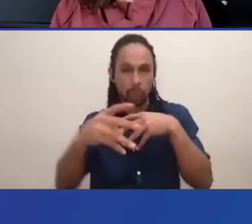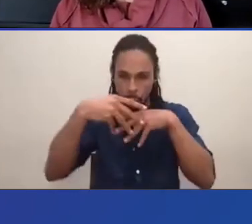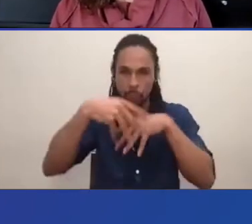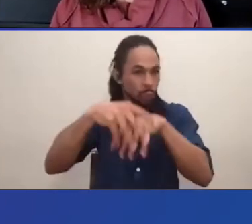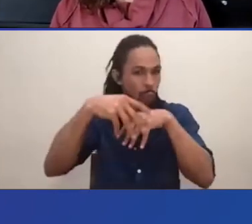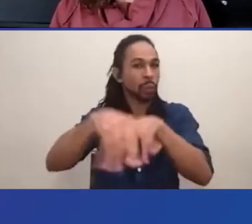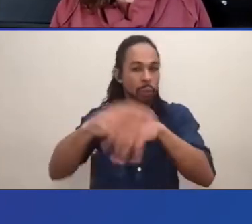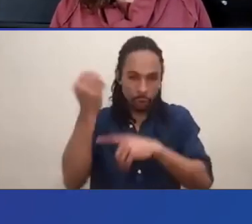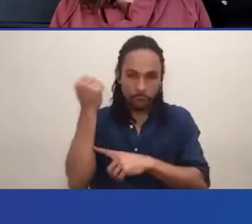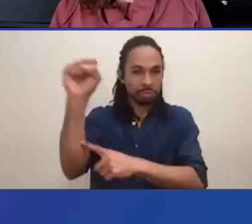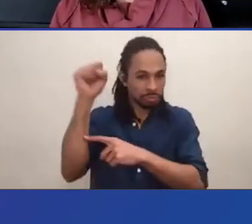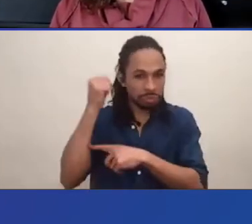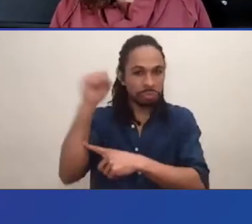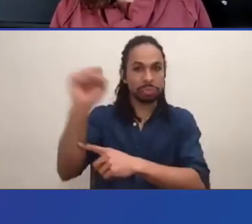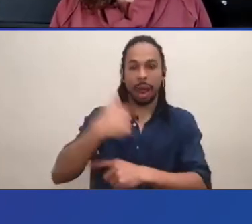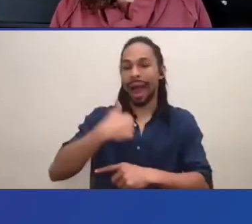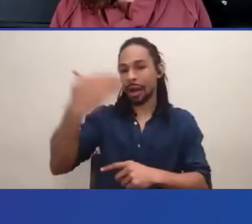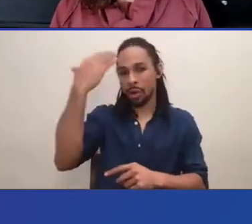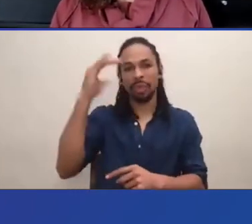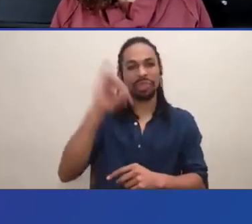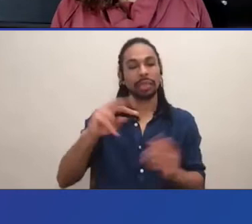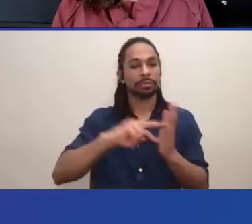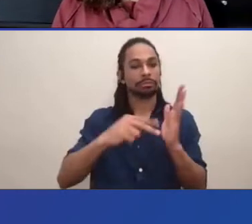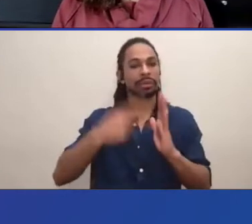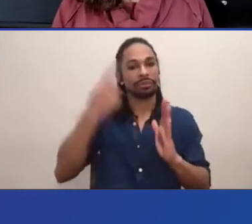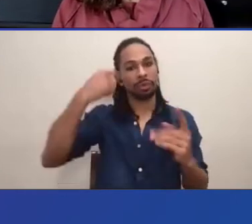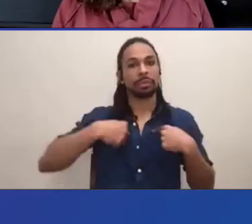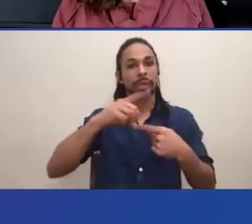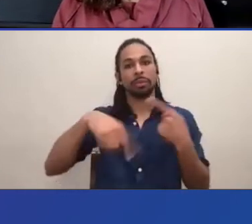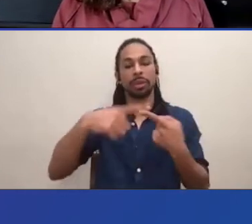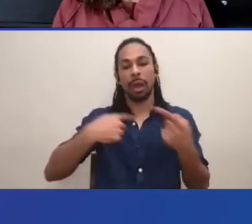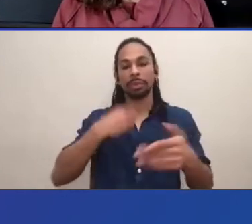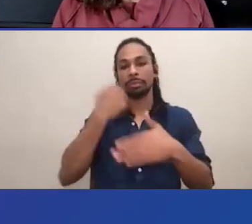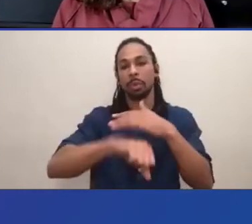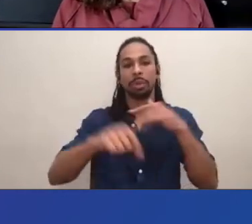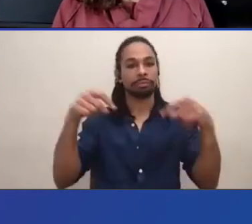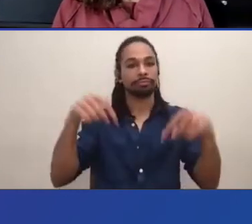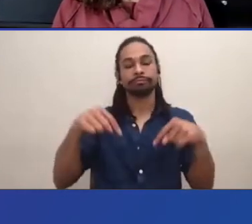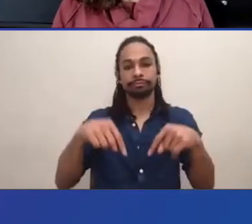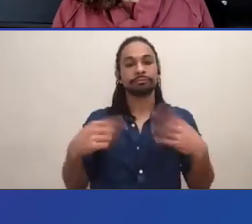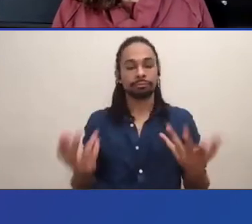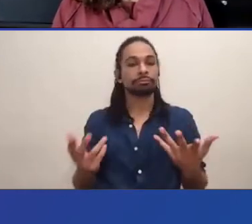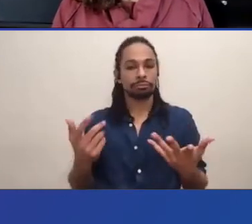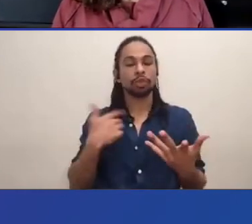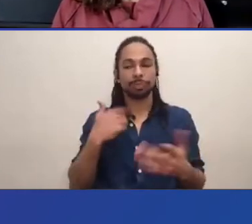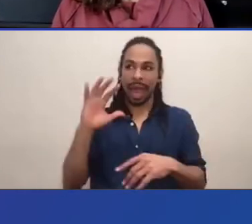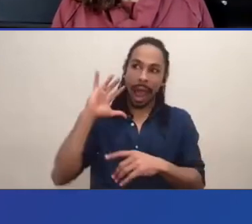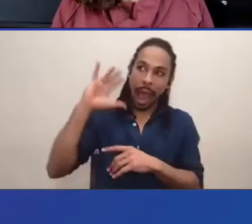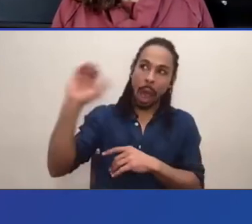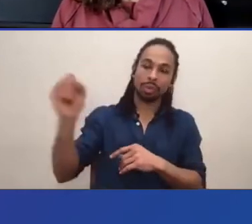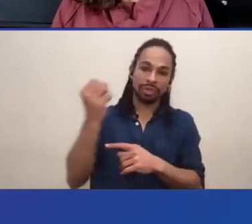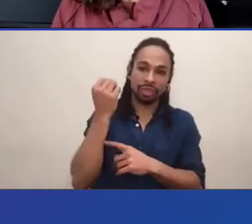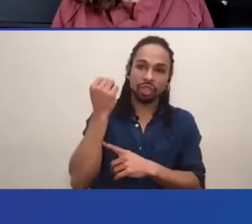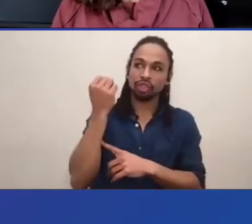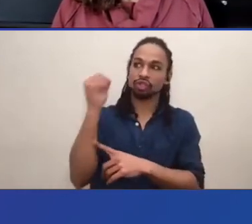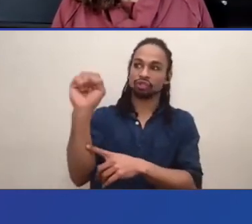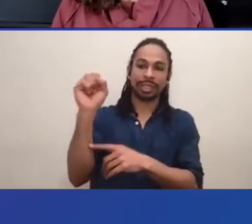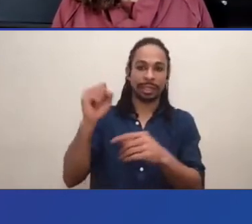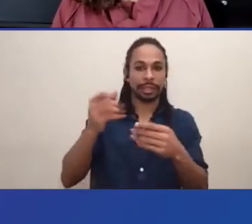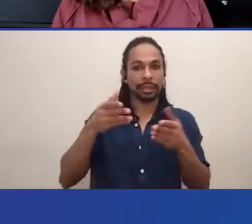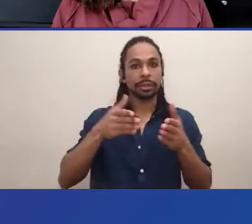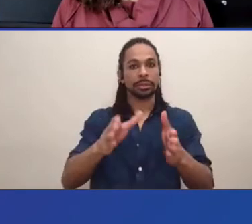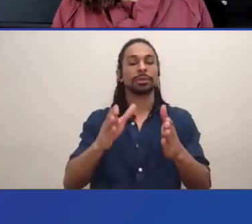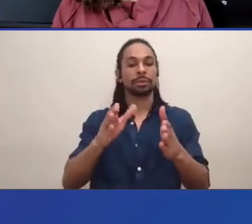I know that's what was meant for me when I was born into this world, to be out in the streets doing what needs to be done. And as Britt